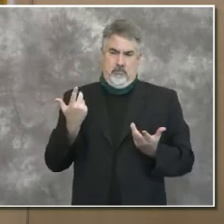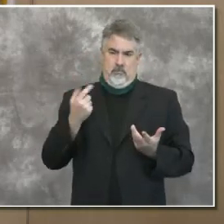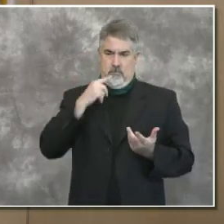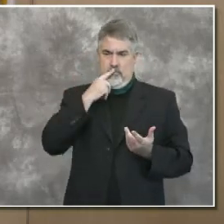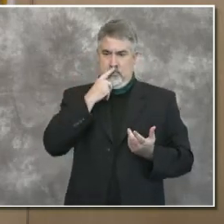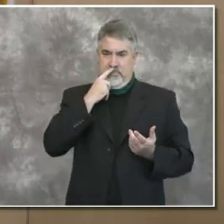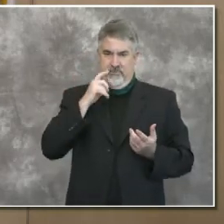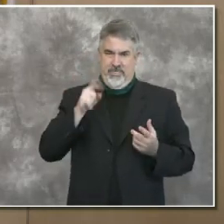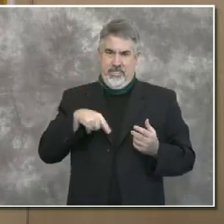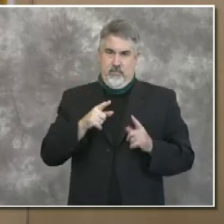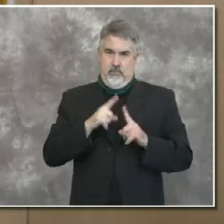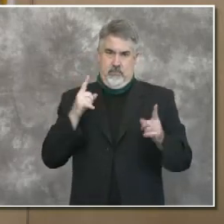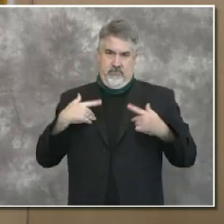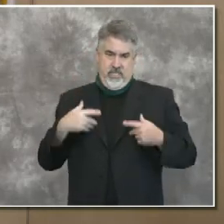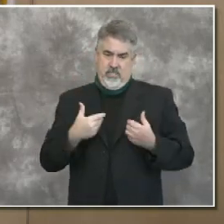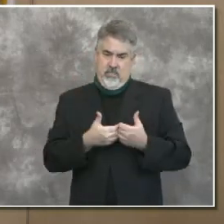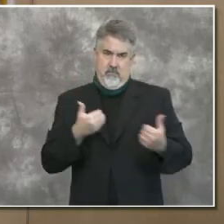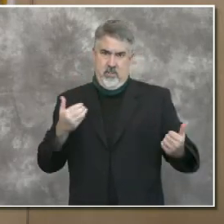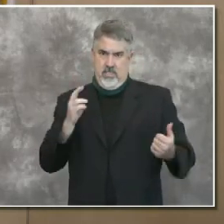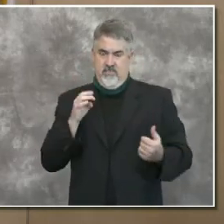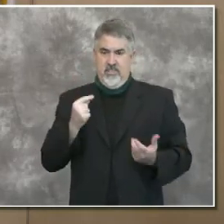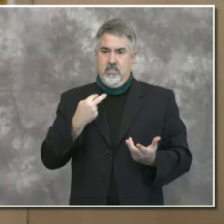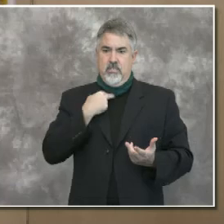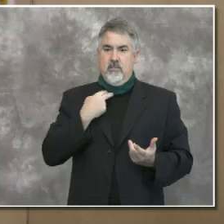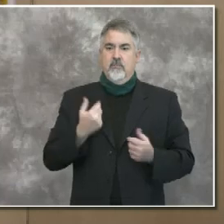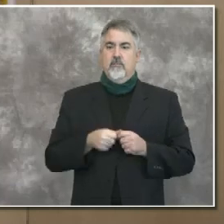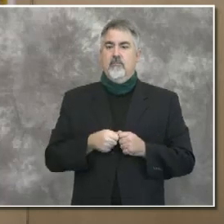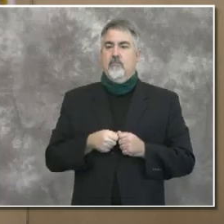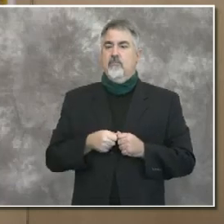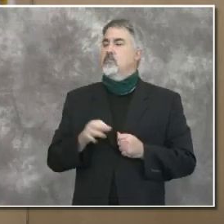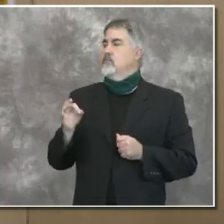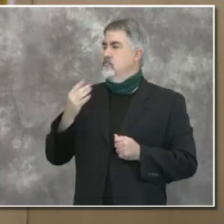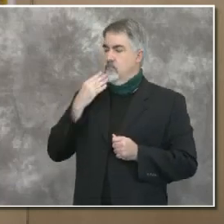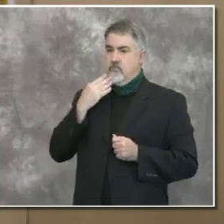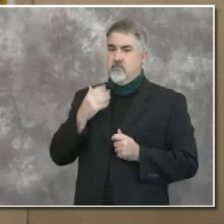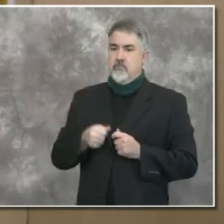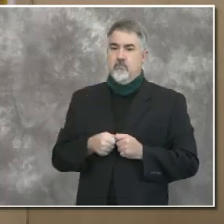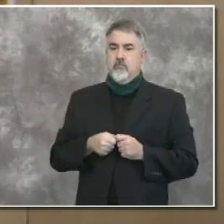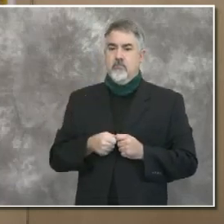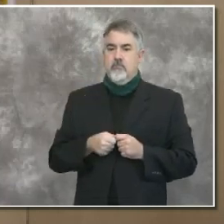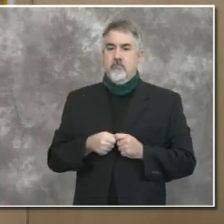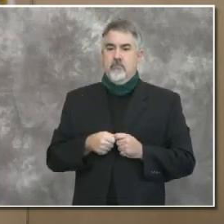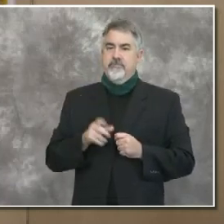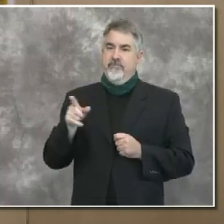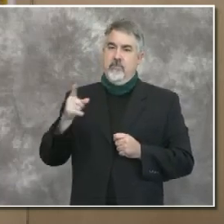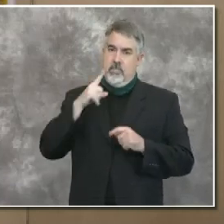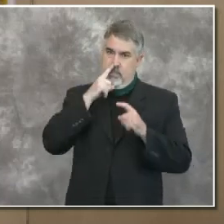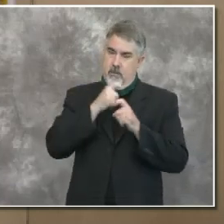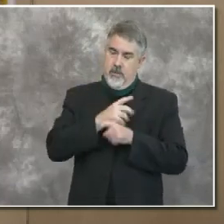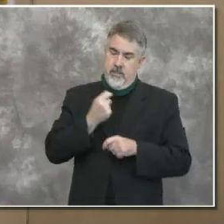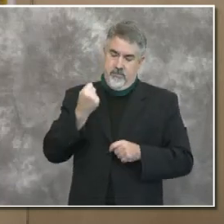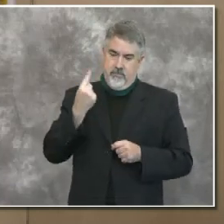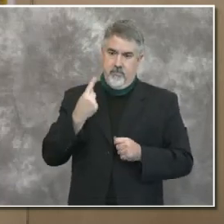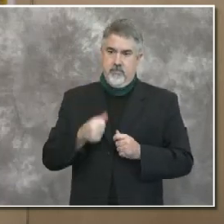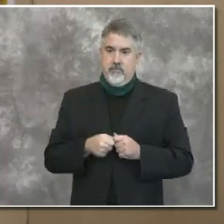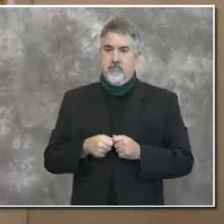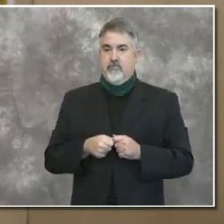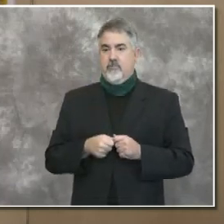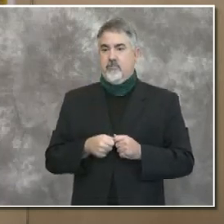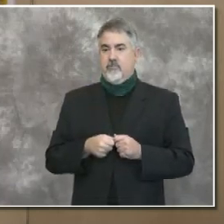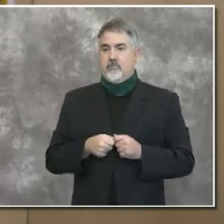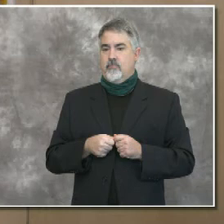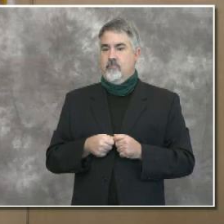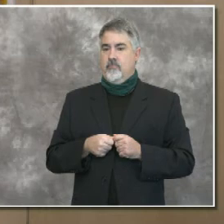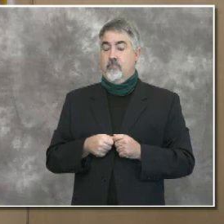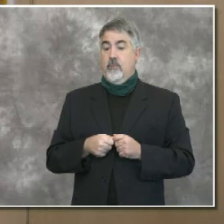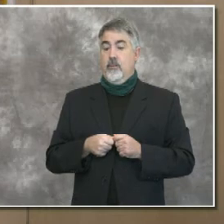Well, thank you for that question. It's complex components there, and I'll try to break each one down